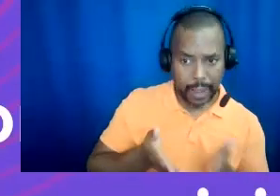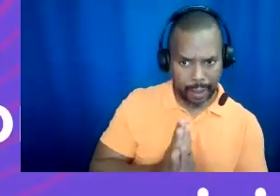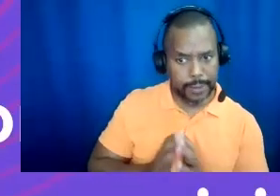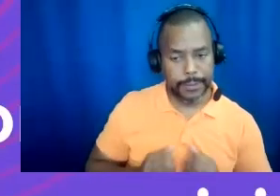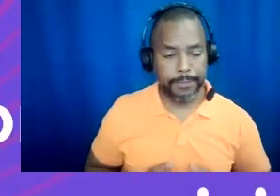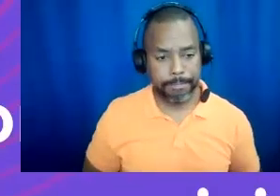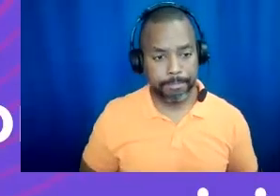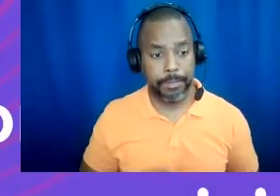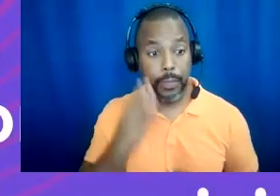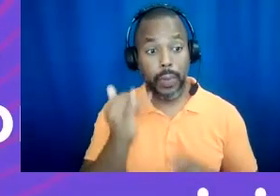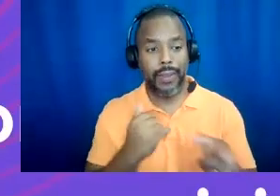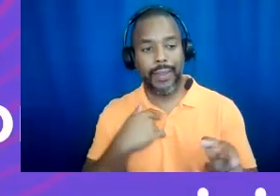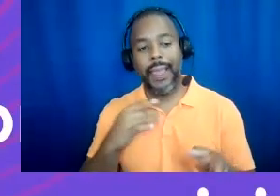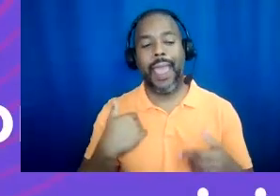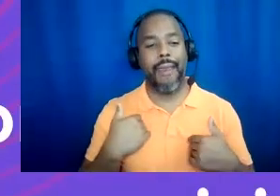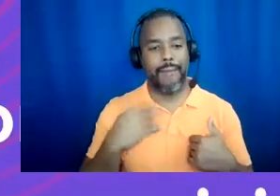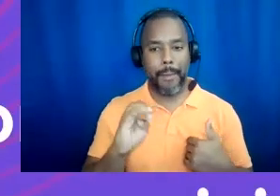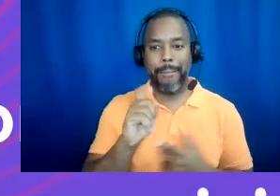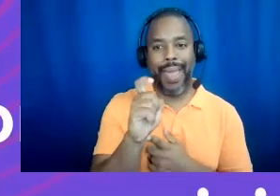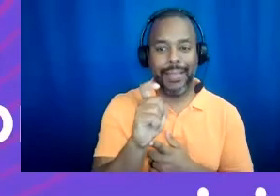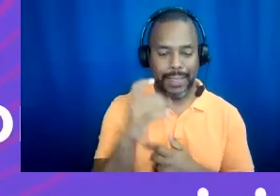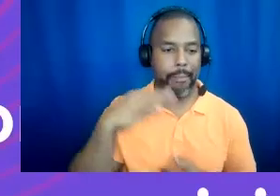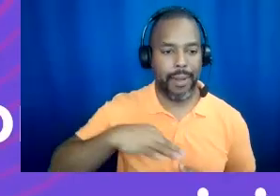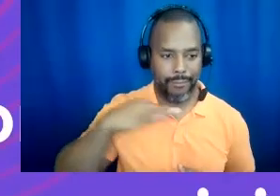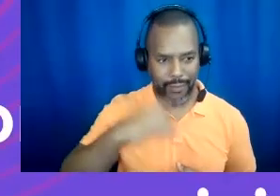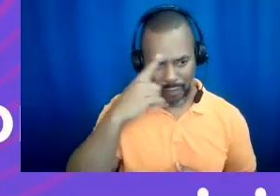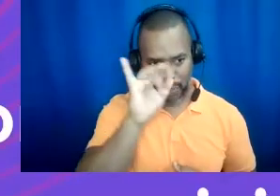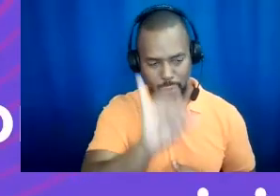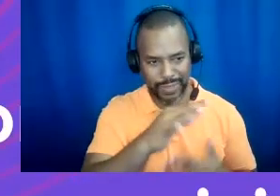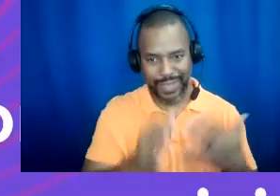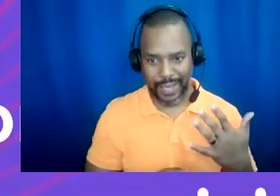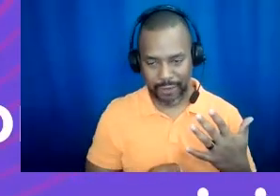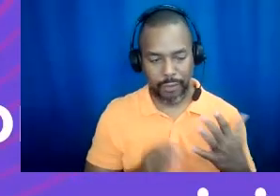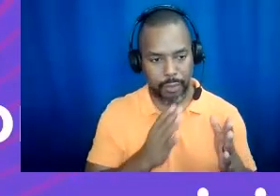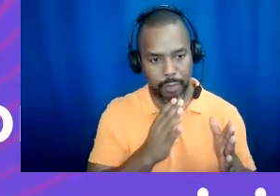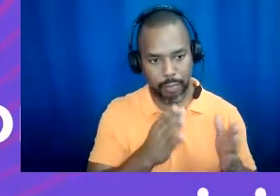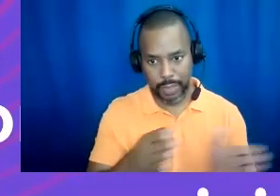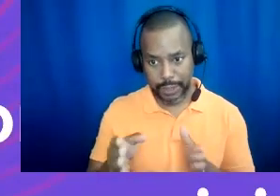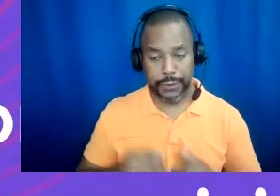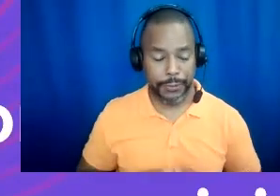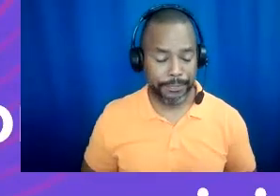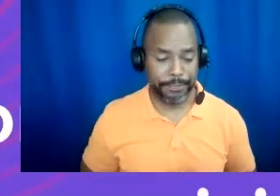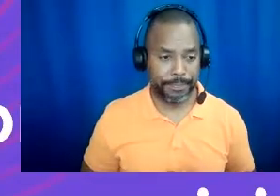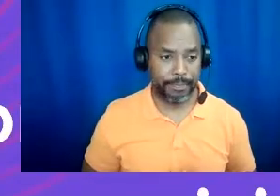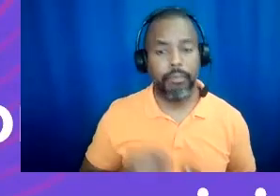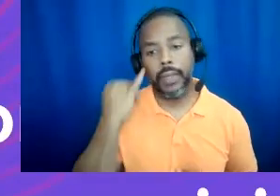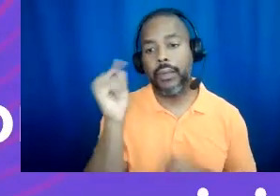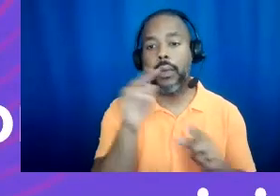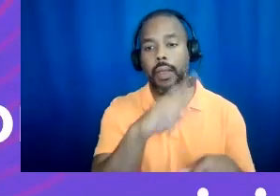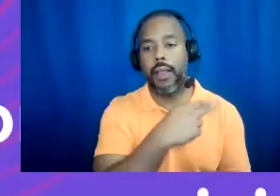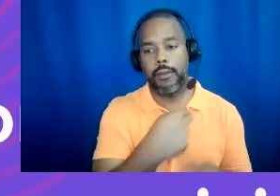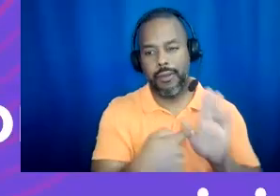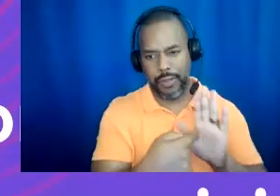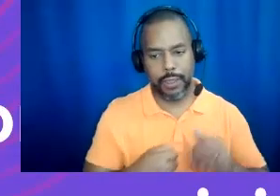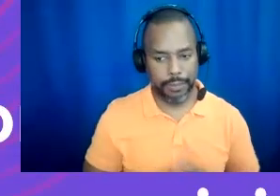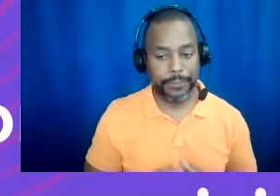actually include a maximum benefit for these elective procedures. So if if let's say you go to the hospital